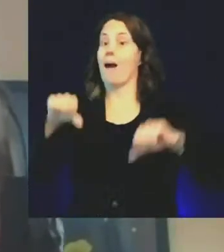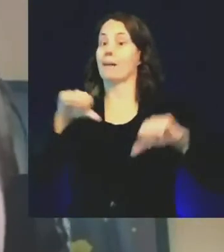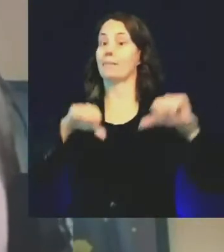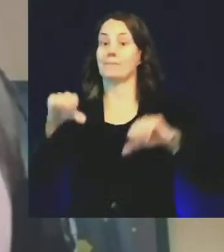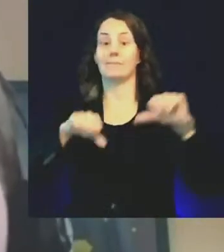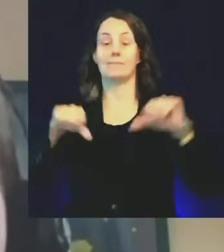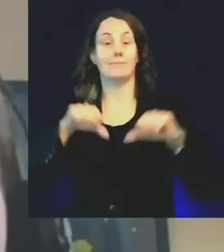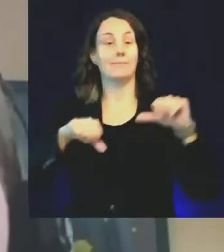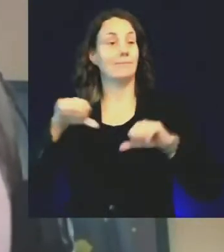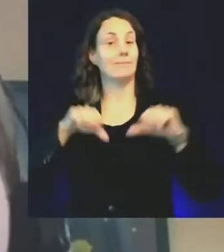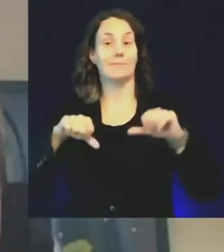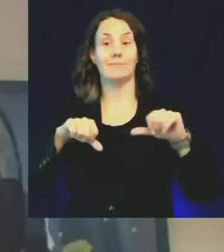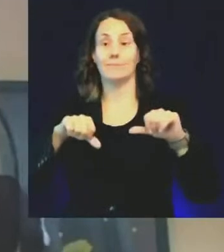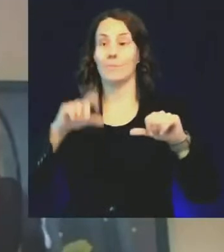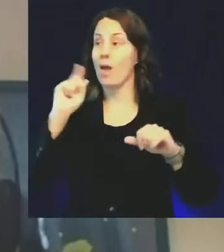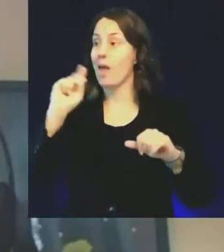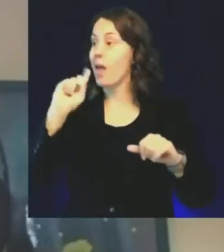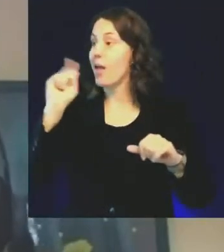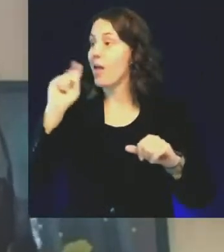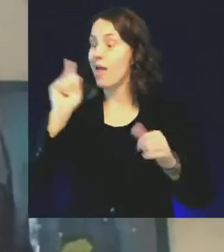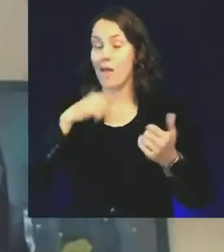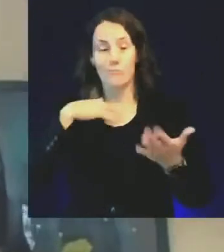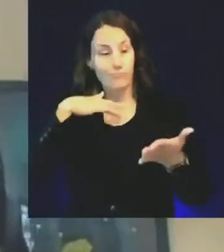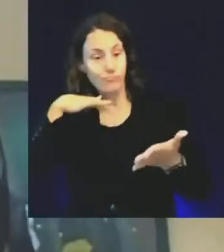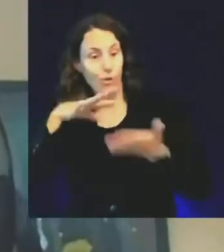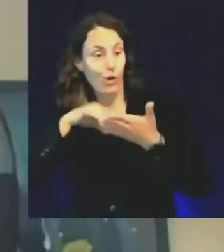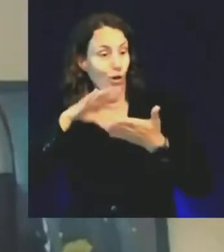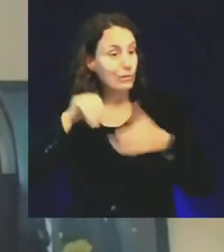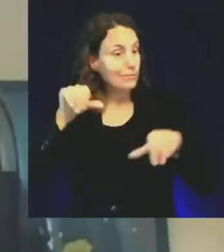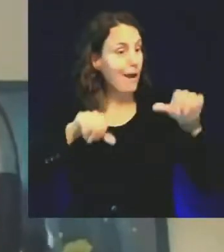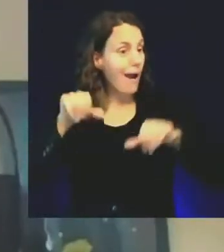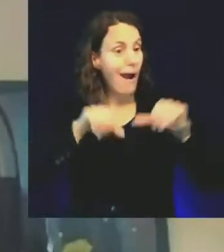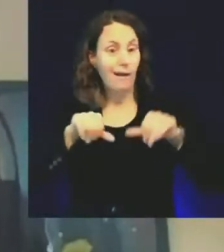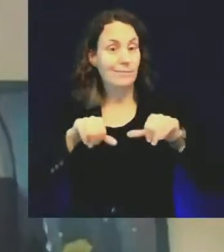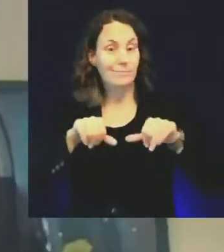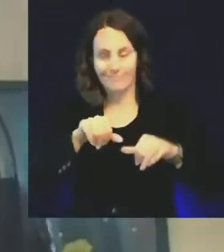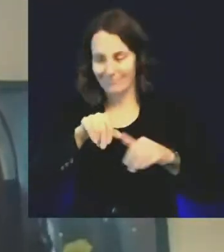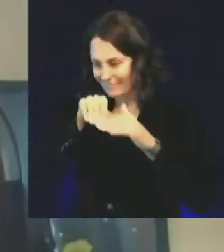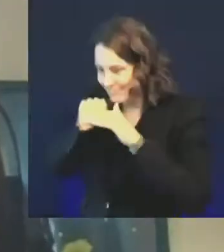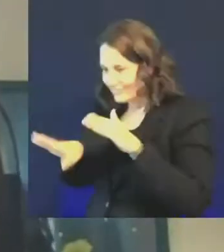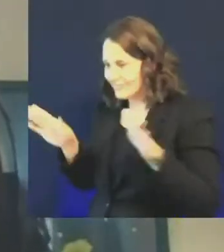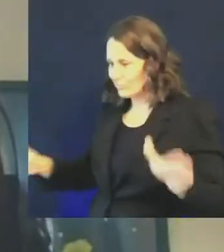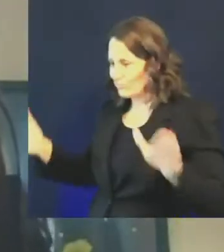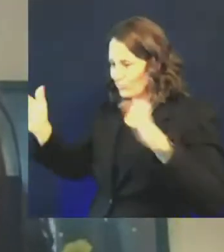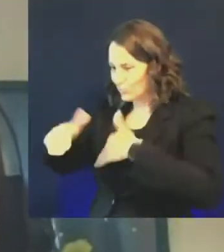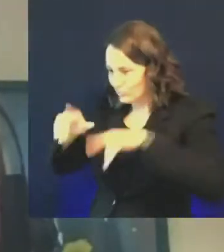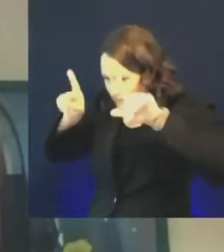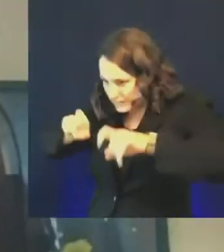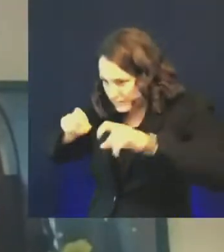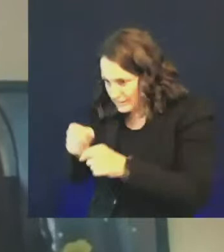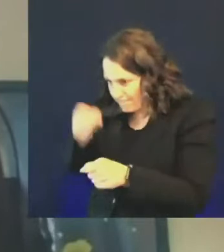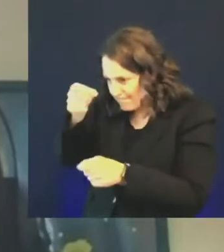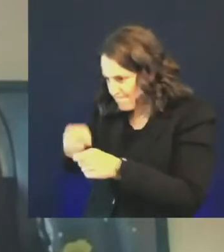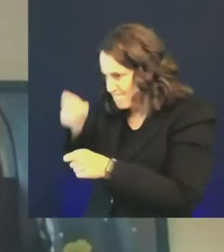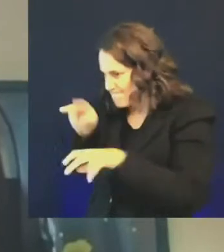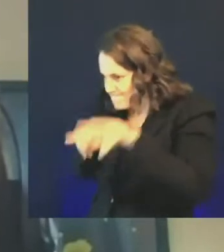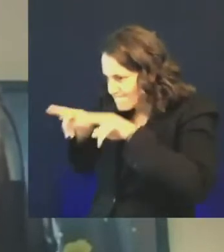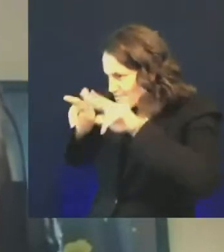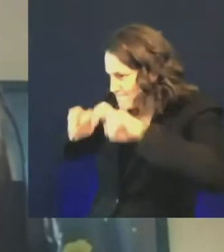who've received the vaccine. And then I'll add a 3rd leg of the stool, which is the pragmatic side. And